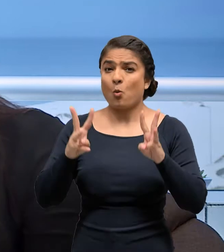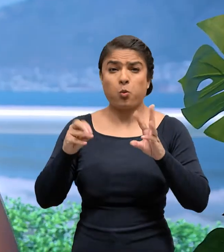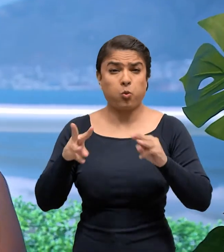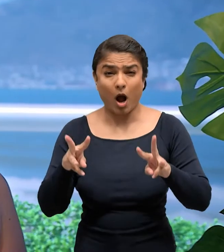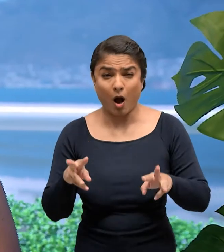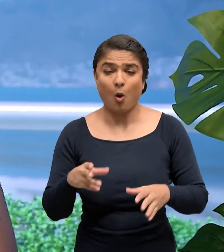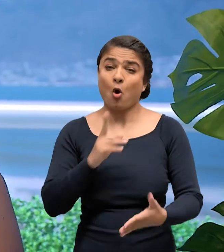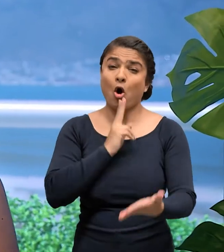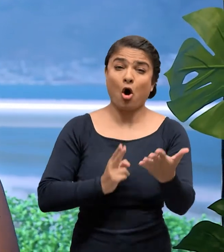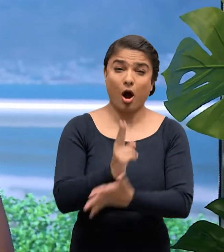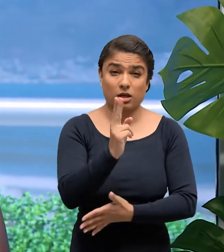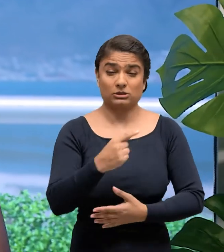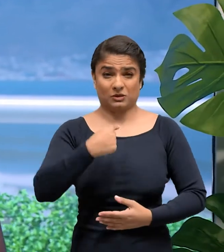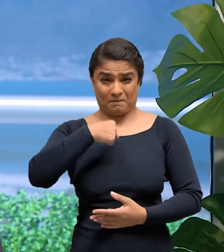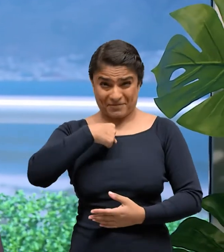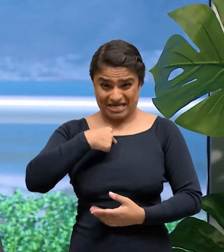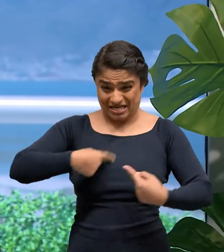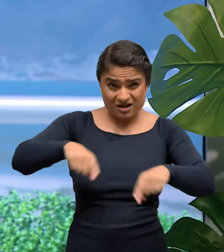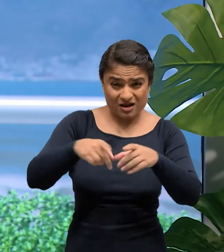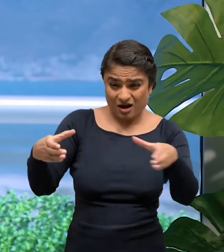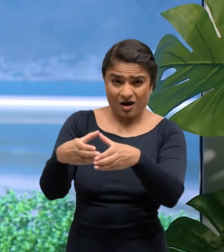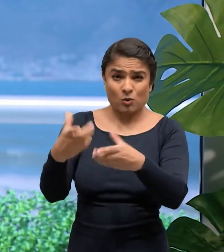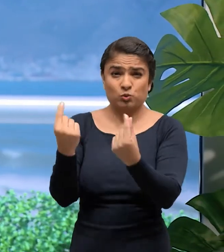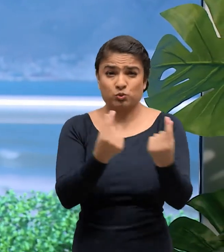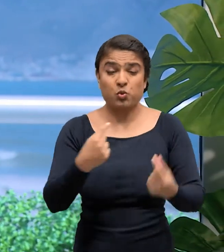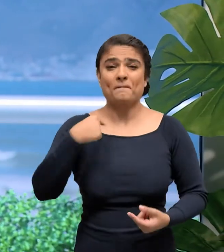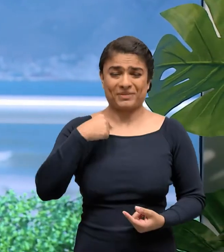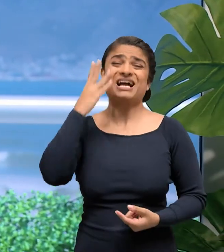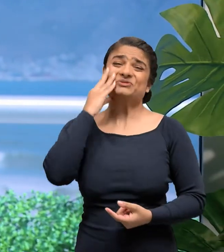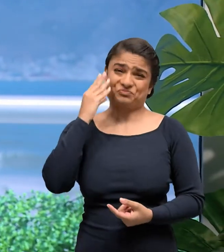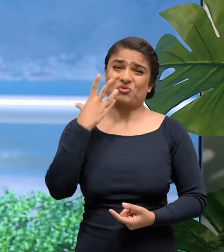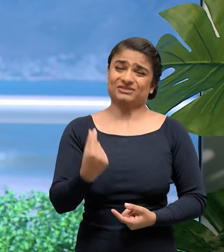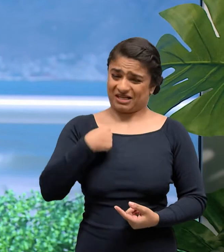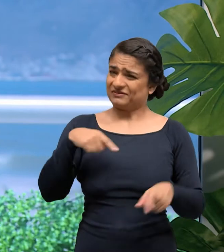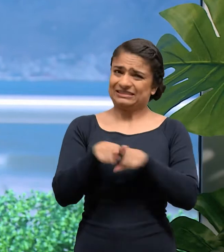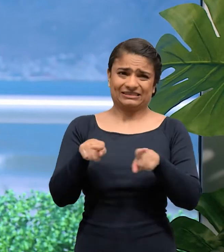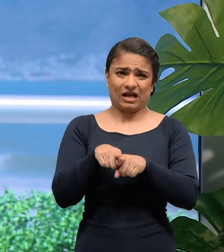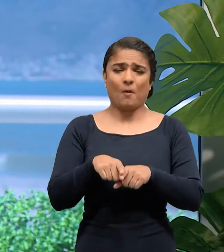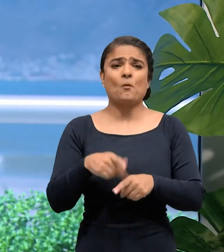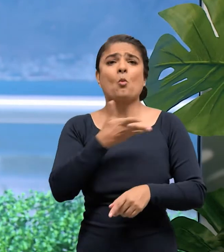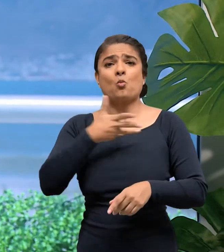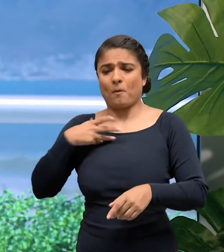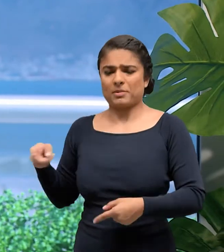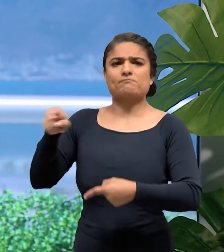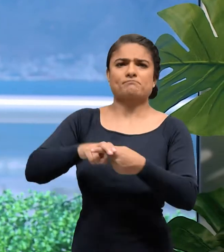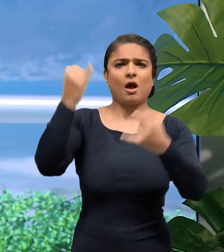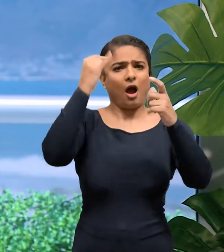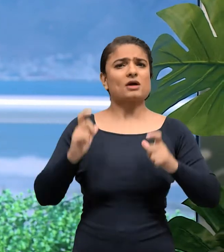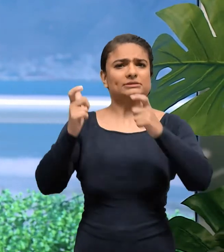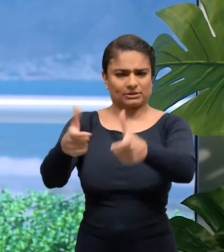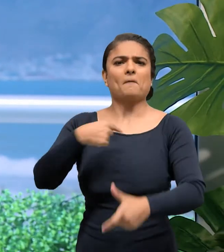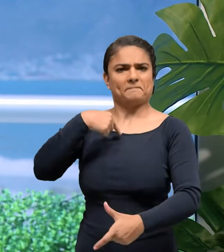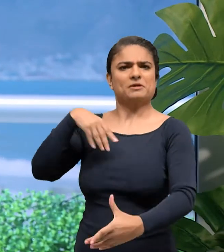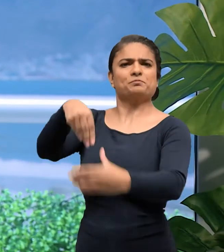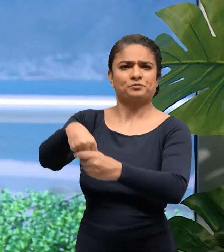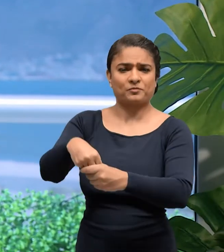Wow, I can honestly tell you that I speak from personal experience as someone having been a patron of the ArtsCape Theatre and as well as working alongside the